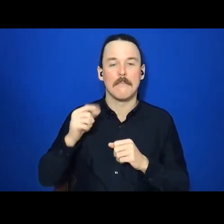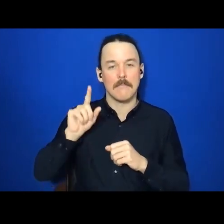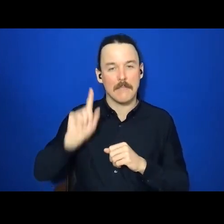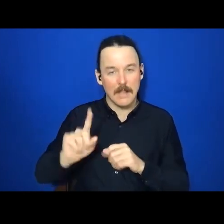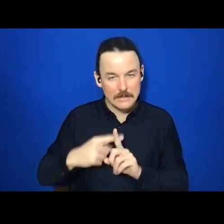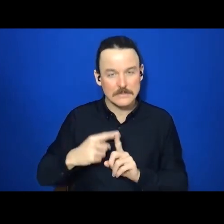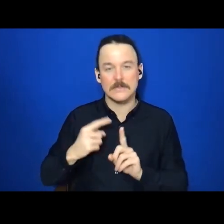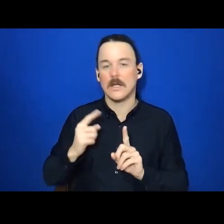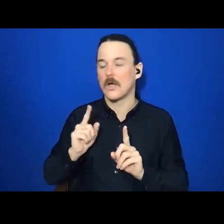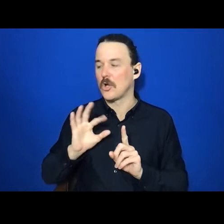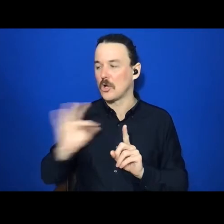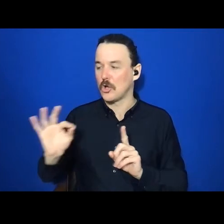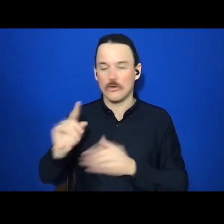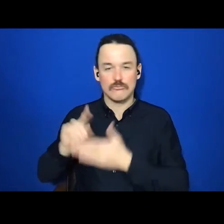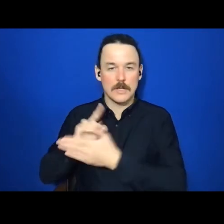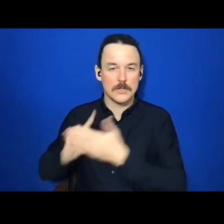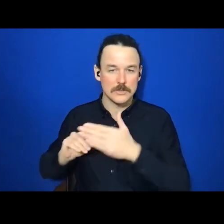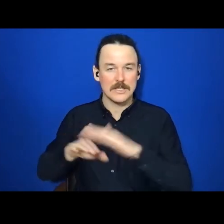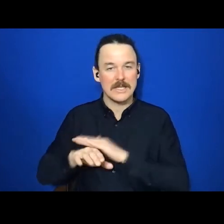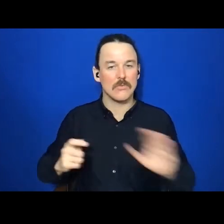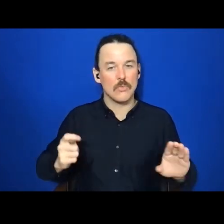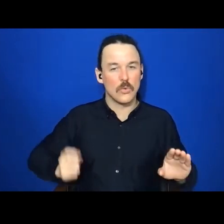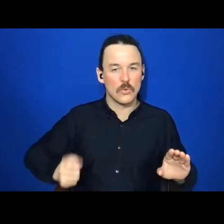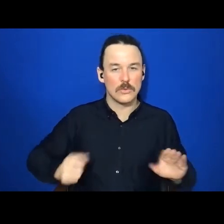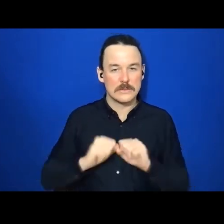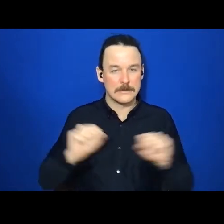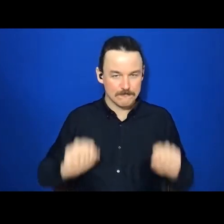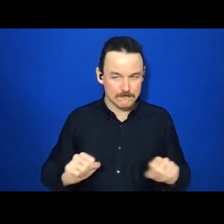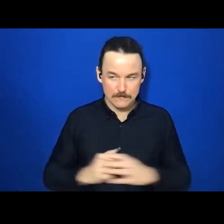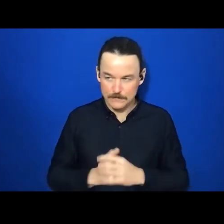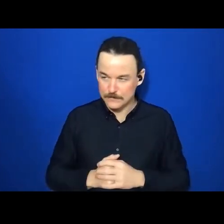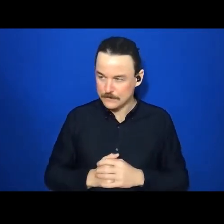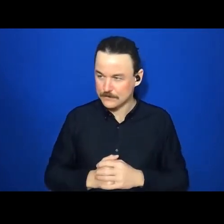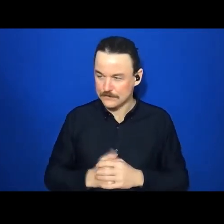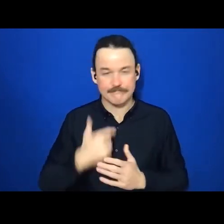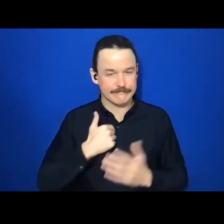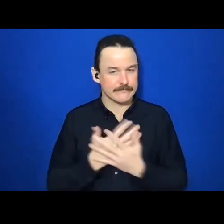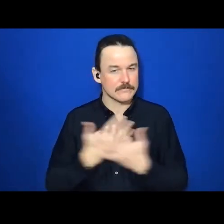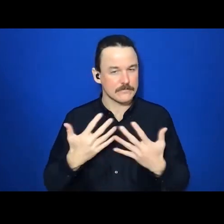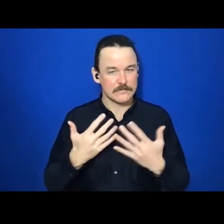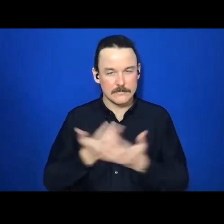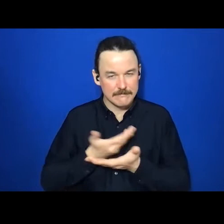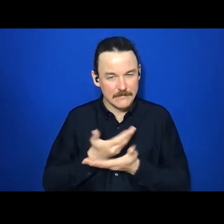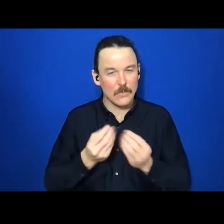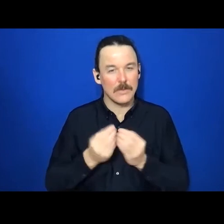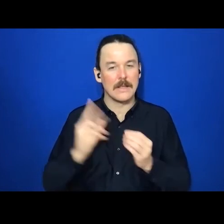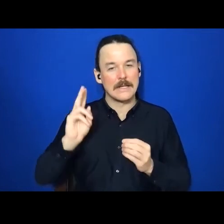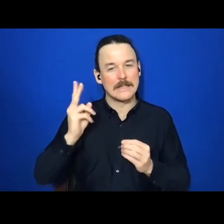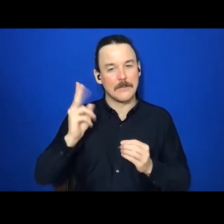criminal justice system. It was an extensive chat with the Deputy Commissioner, but I asked